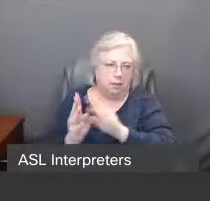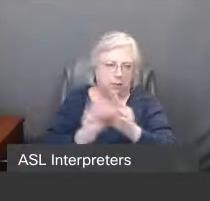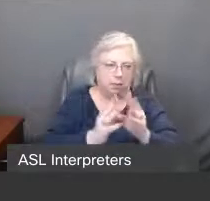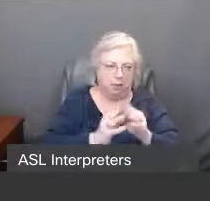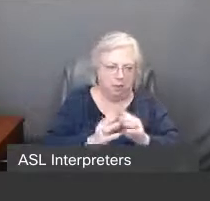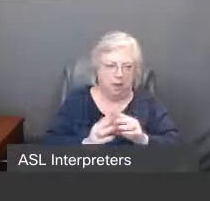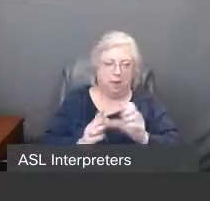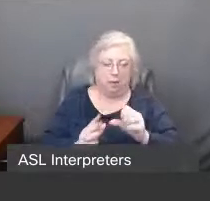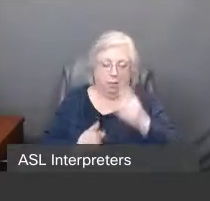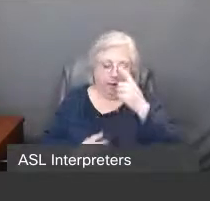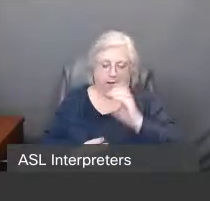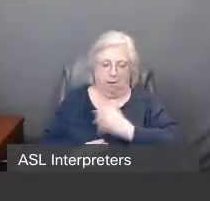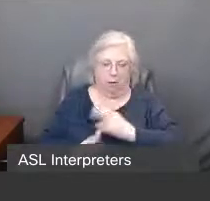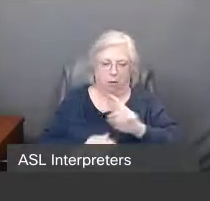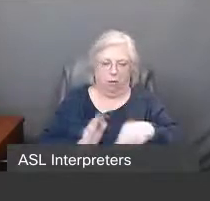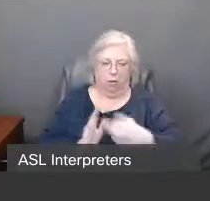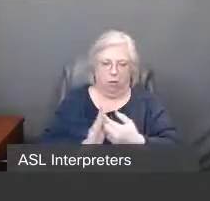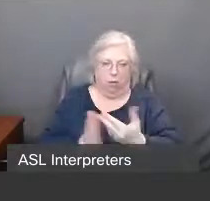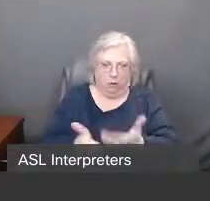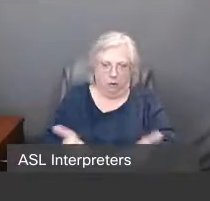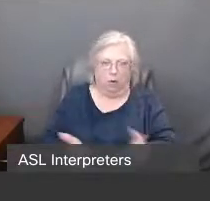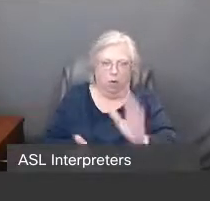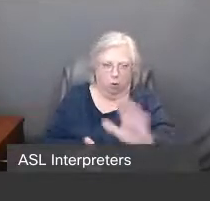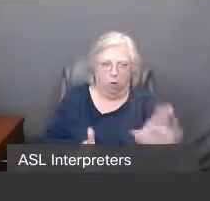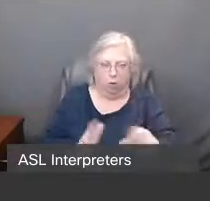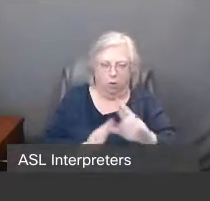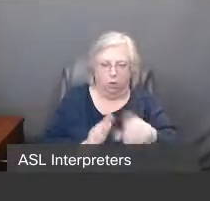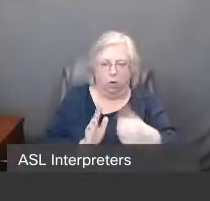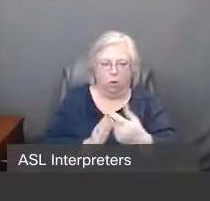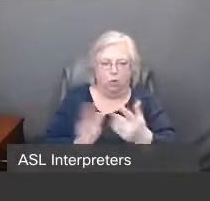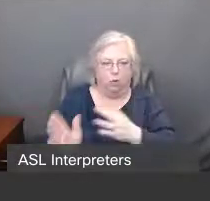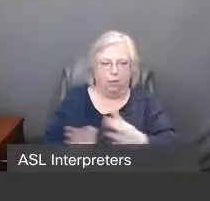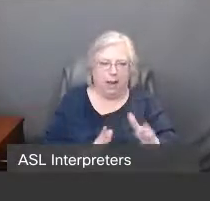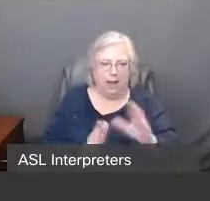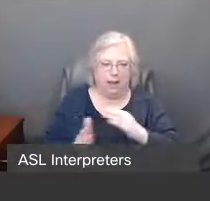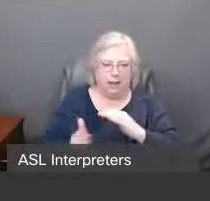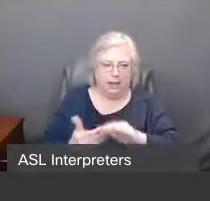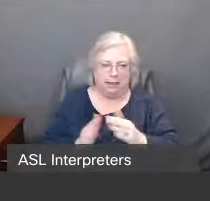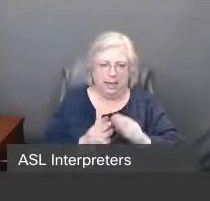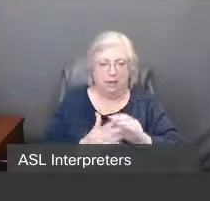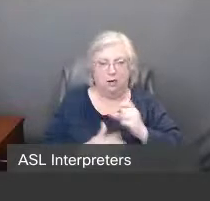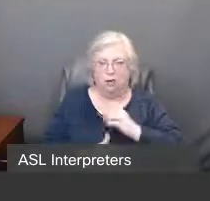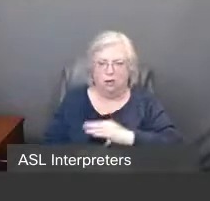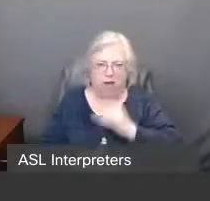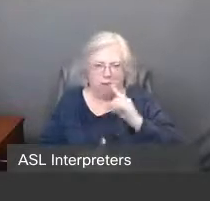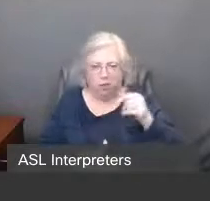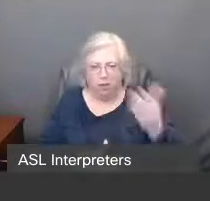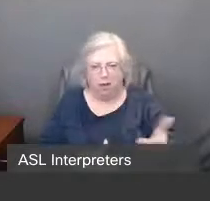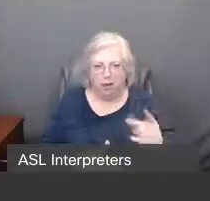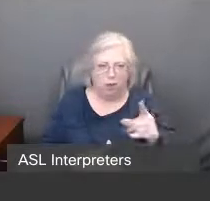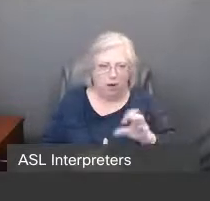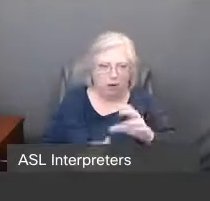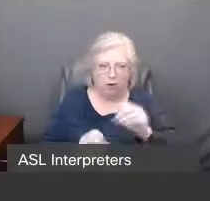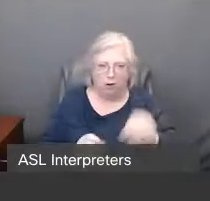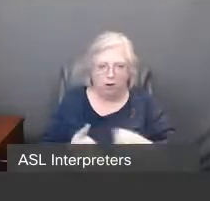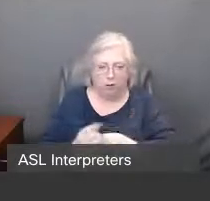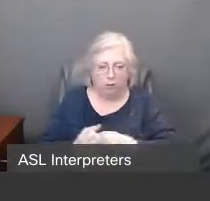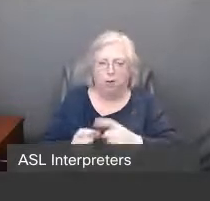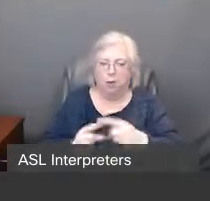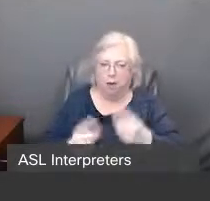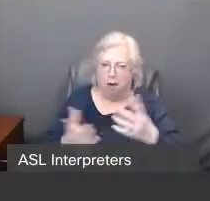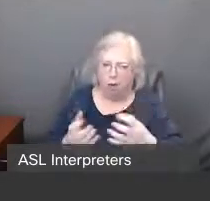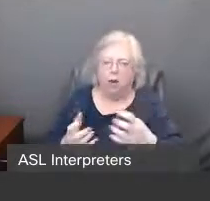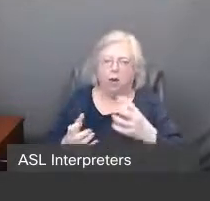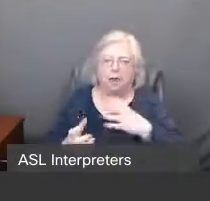city and be out there and do that. So staff will be there, 100% supportive, but I do want some faces of the commission